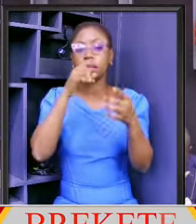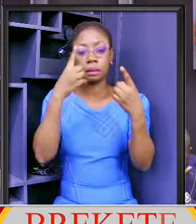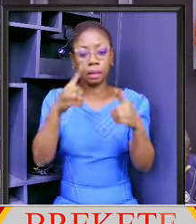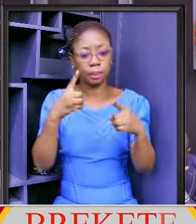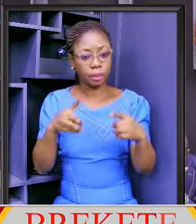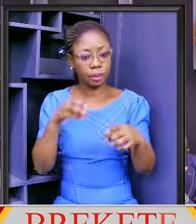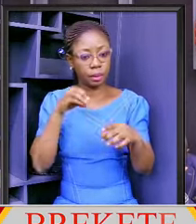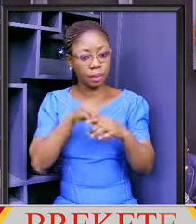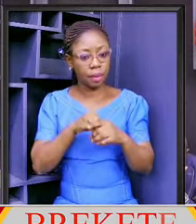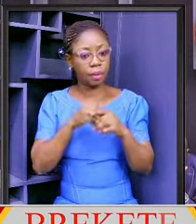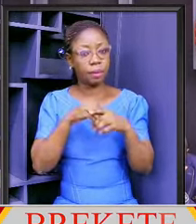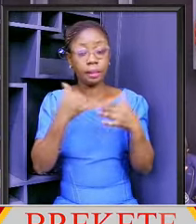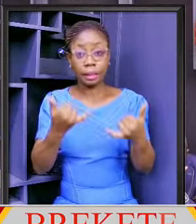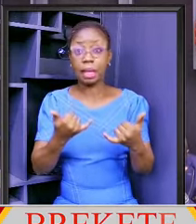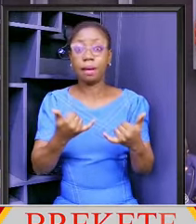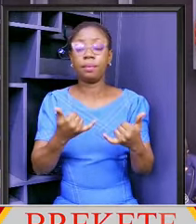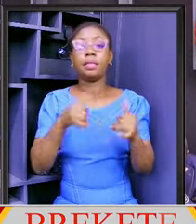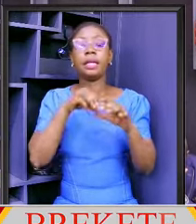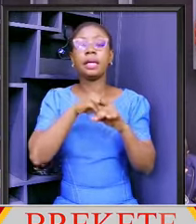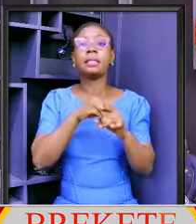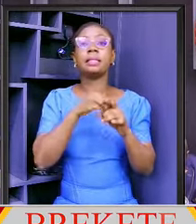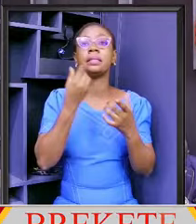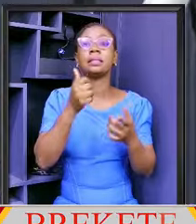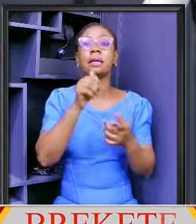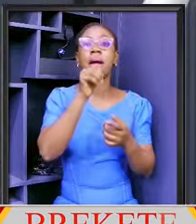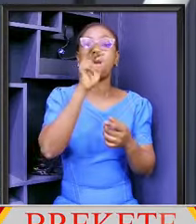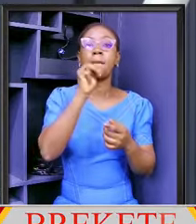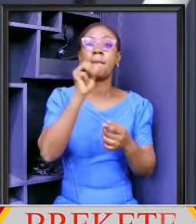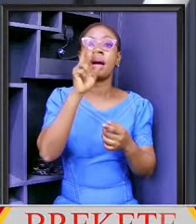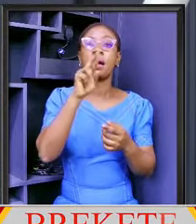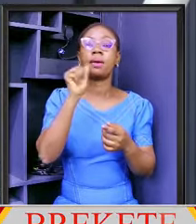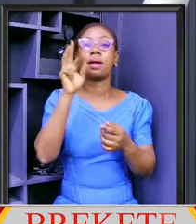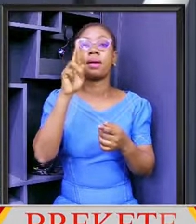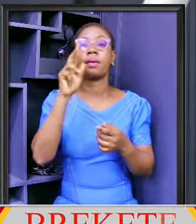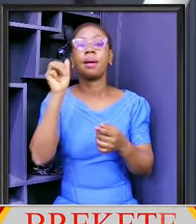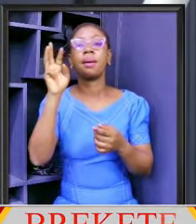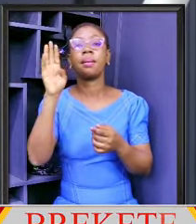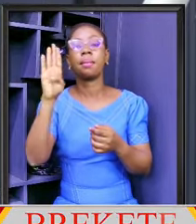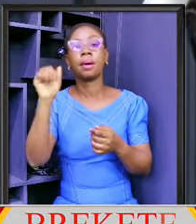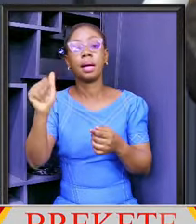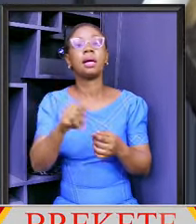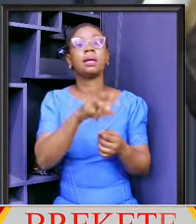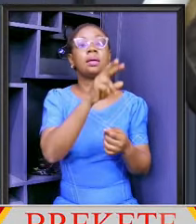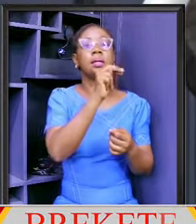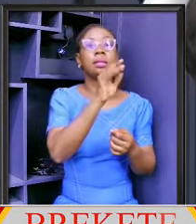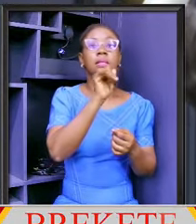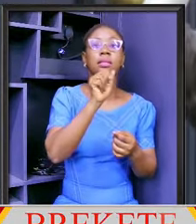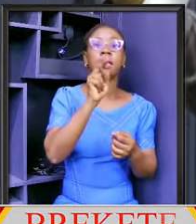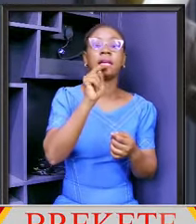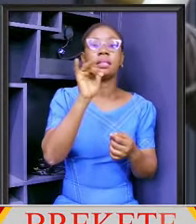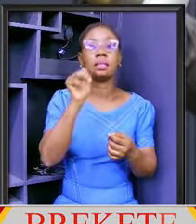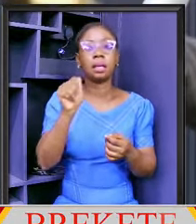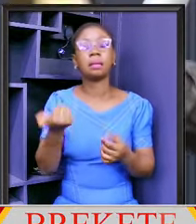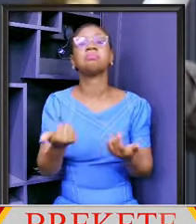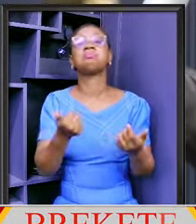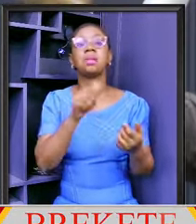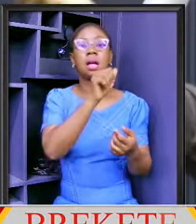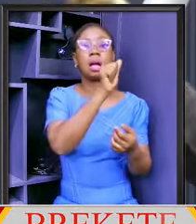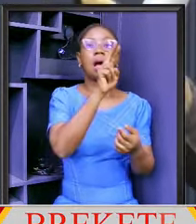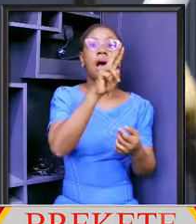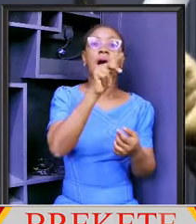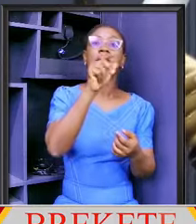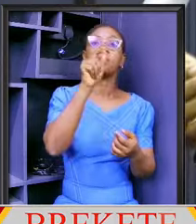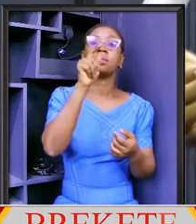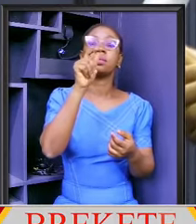Maraba, Nyanya, Autaba, Lefi, and the rest, all this border with Nasarawa,